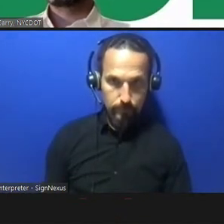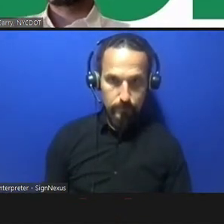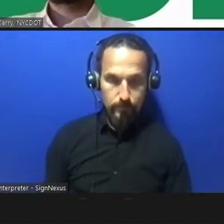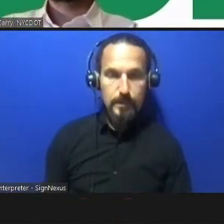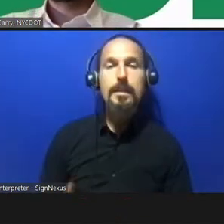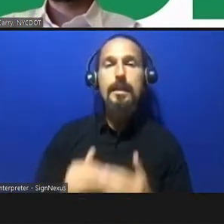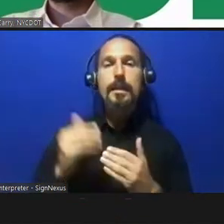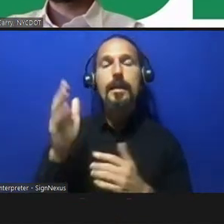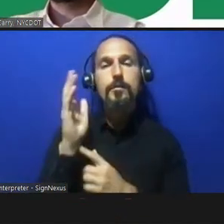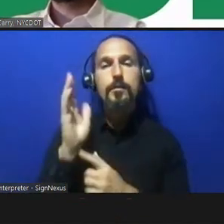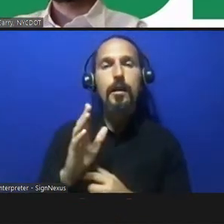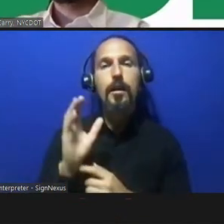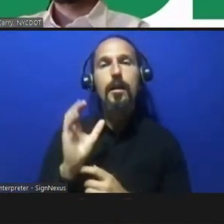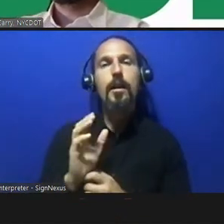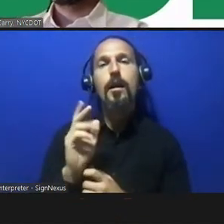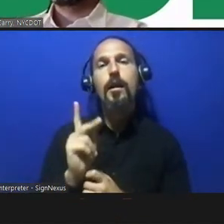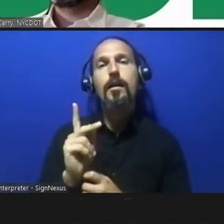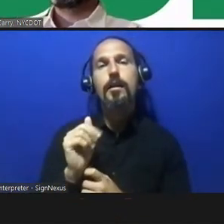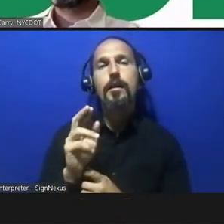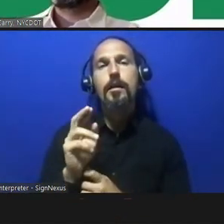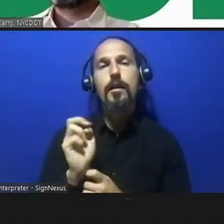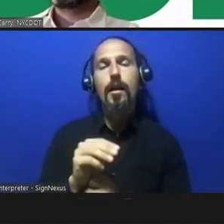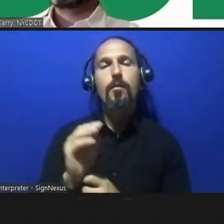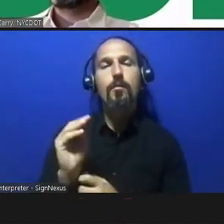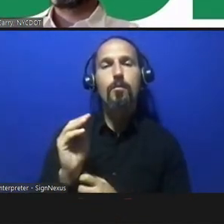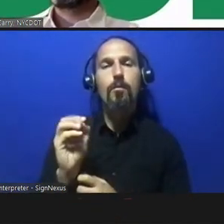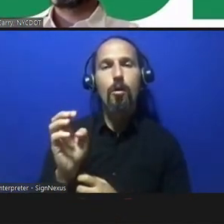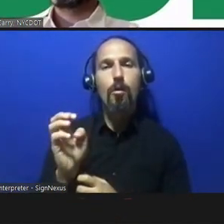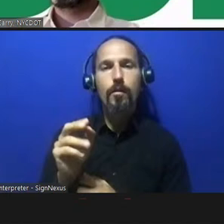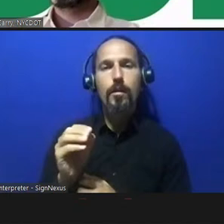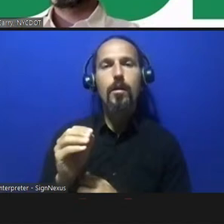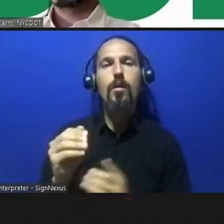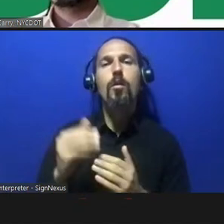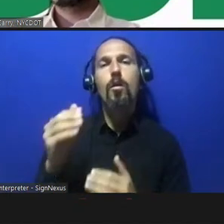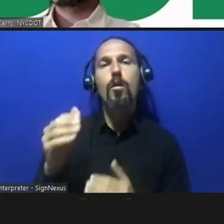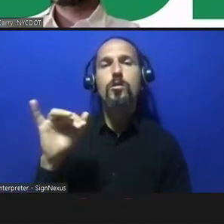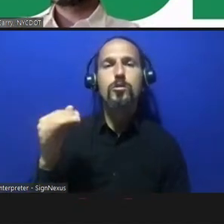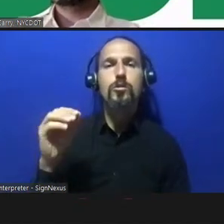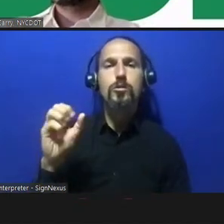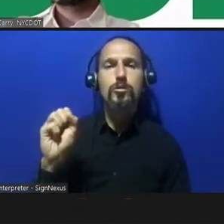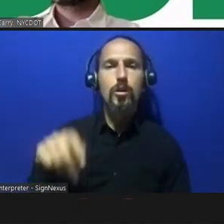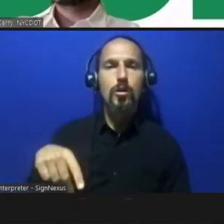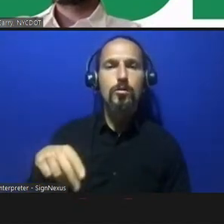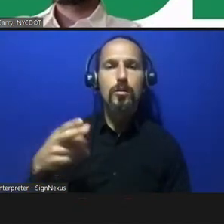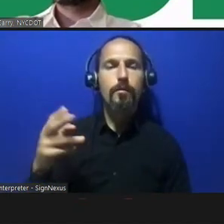the next speaker is karen loriano followed by joseph muto